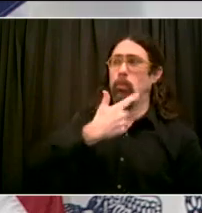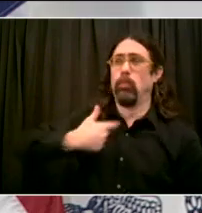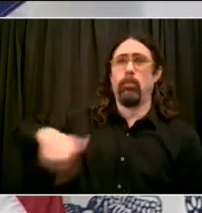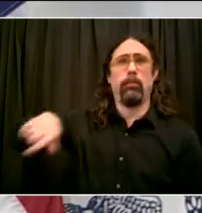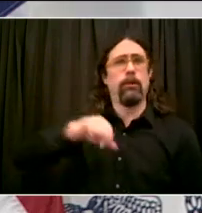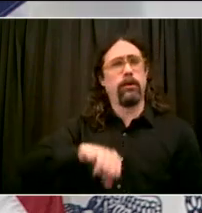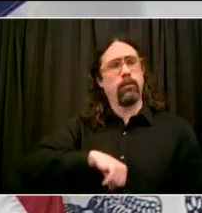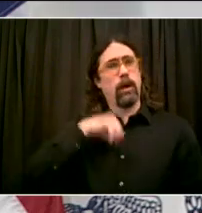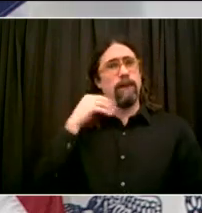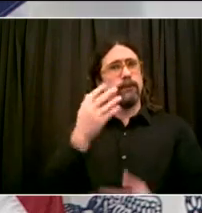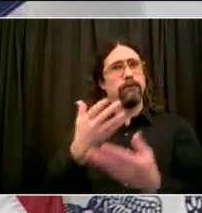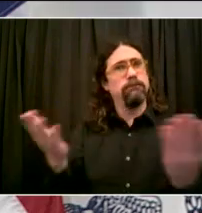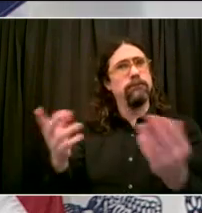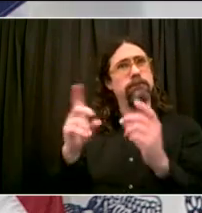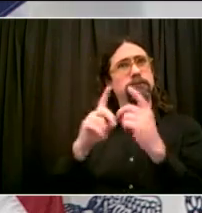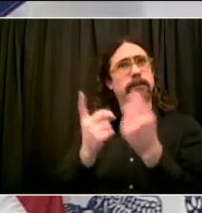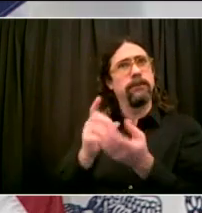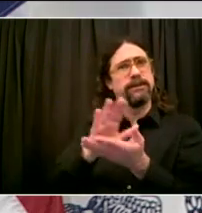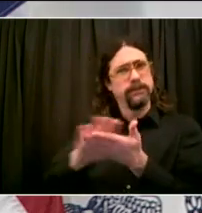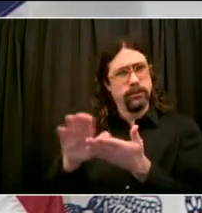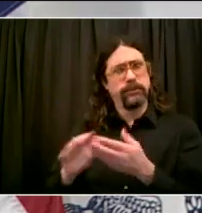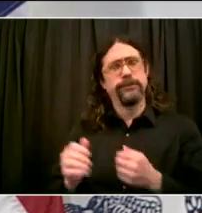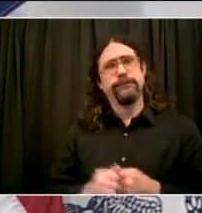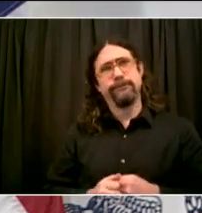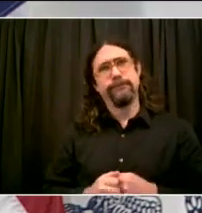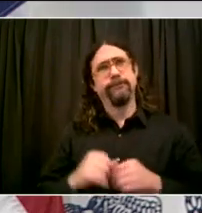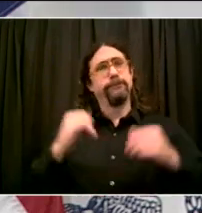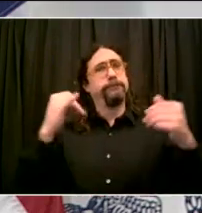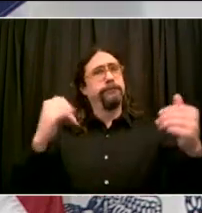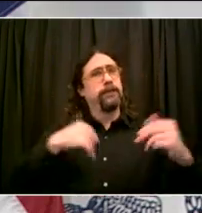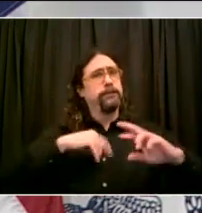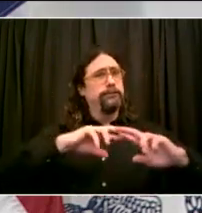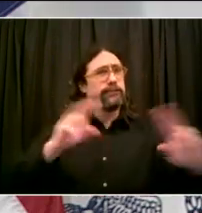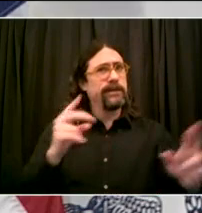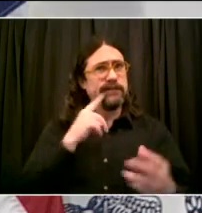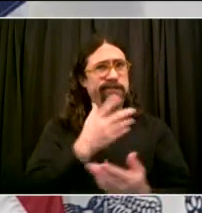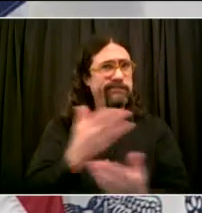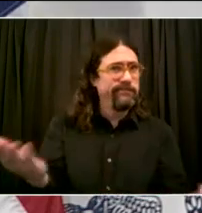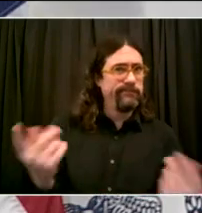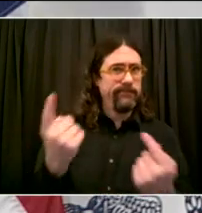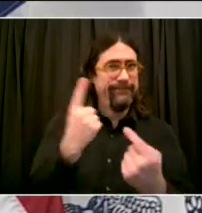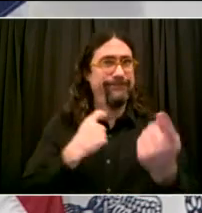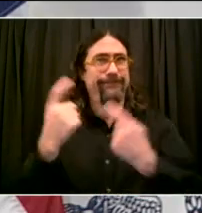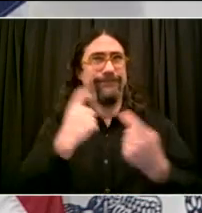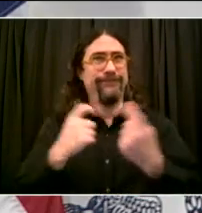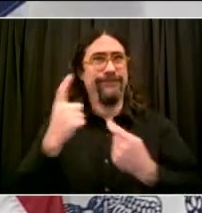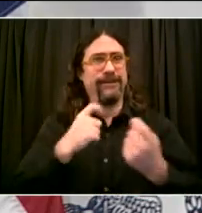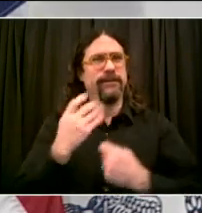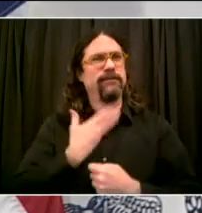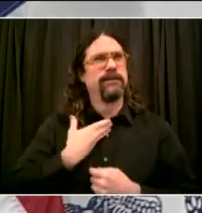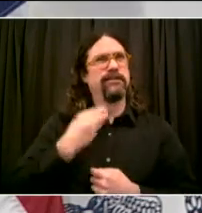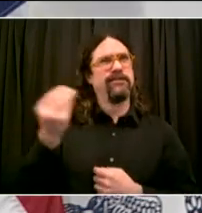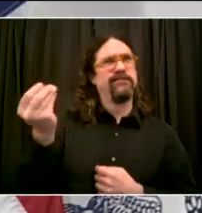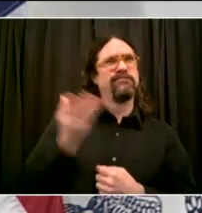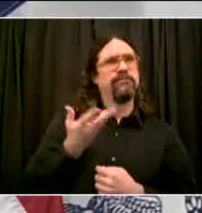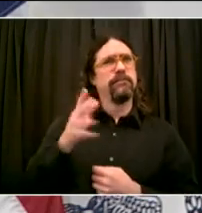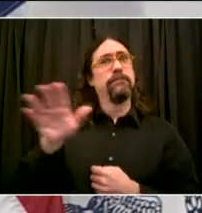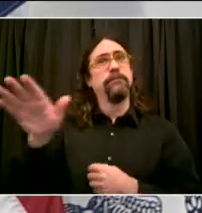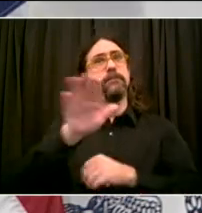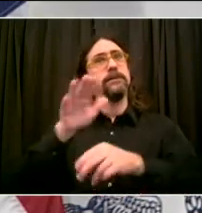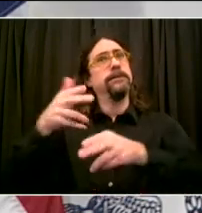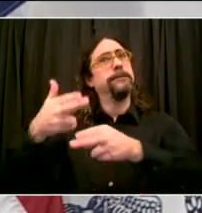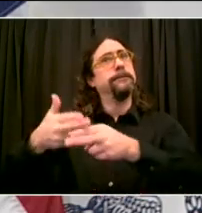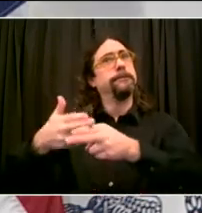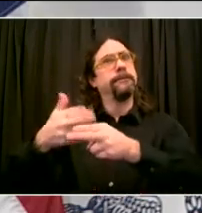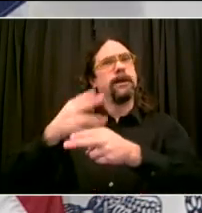turn to our colleagues in the media, and please let me know the name and outlet of each journalist. Hi all, we'll now begin our Q&A. With us today is